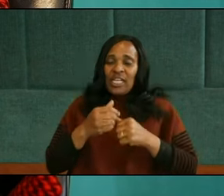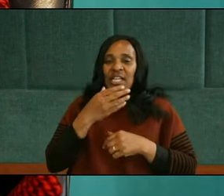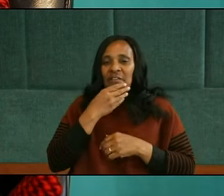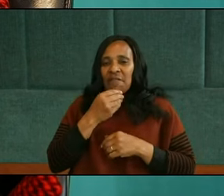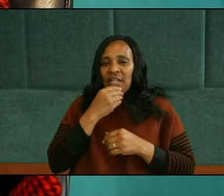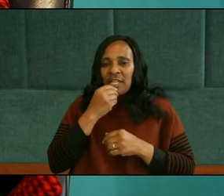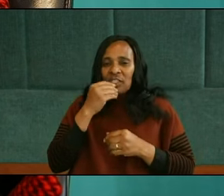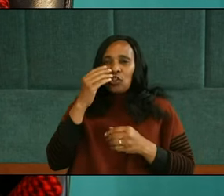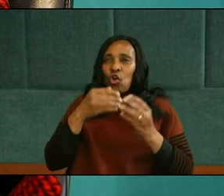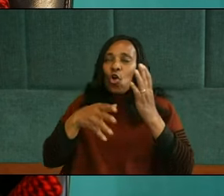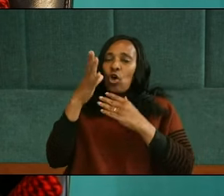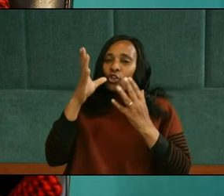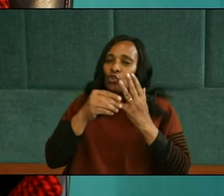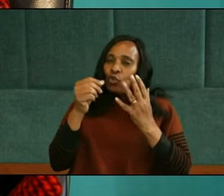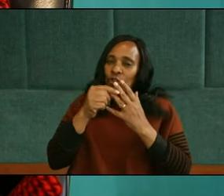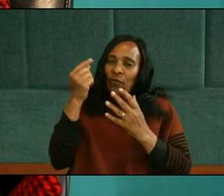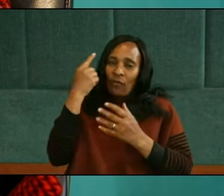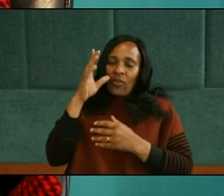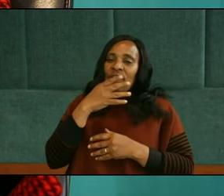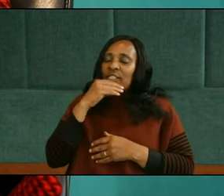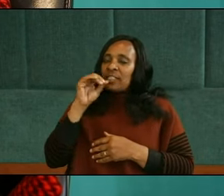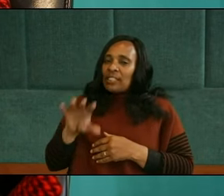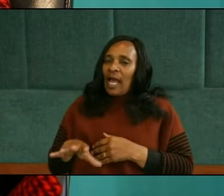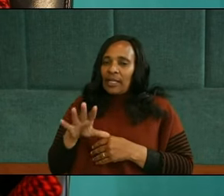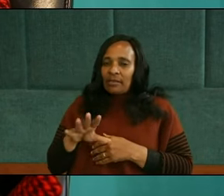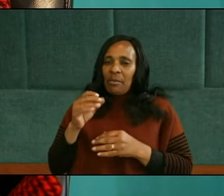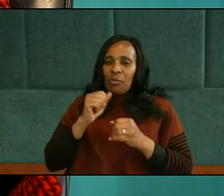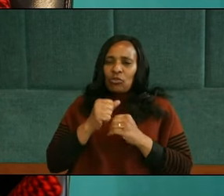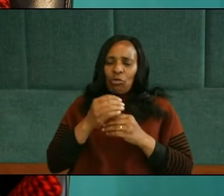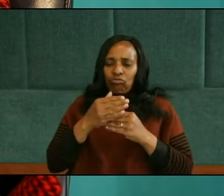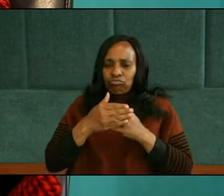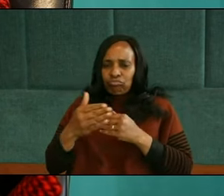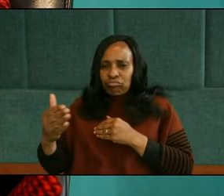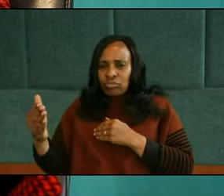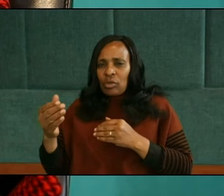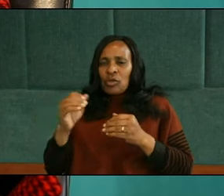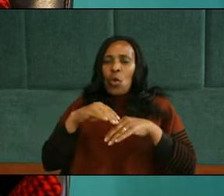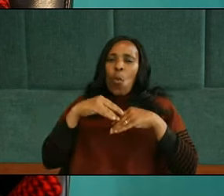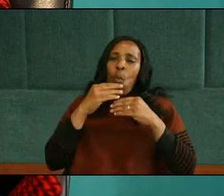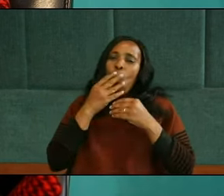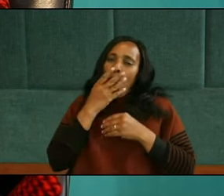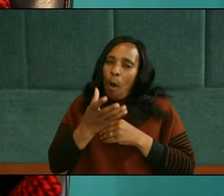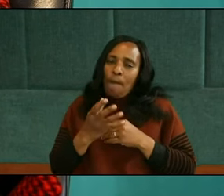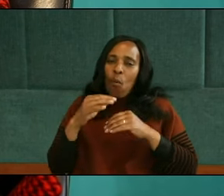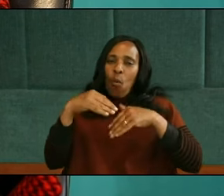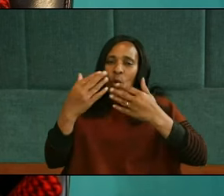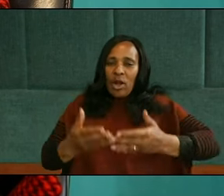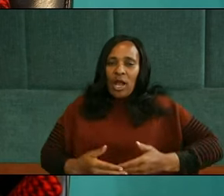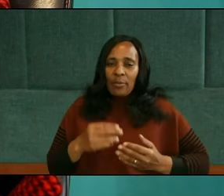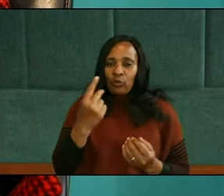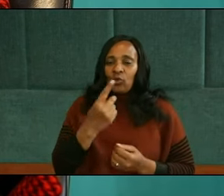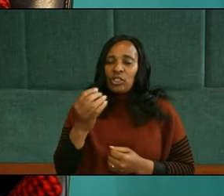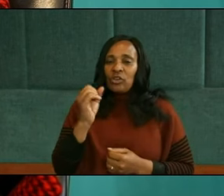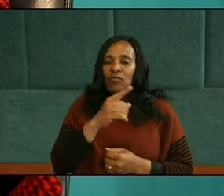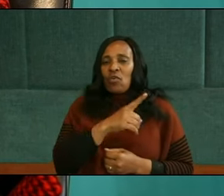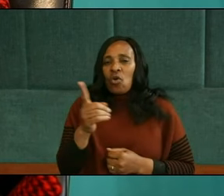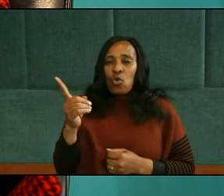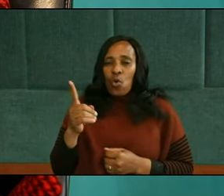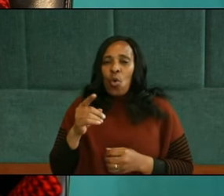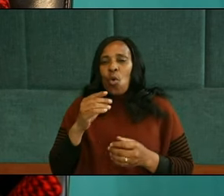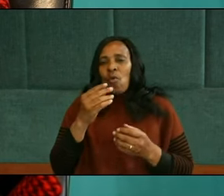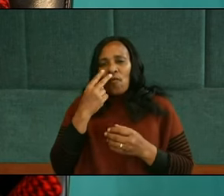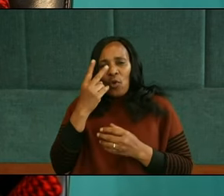fathers God chose for his son. I'd just like to extend a very warm welcome to each one of you, to you, our viewers